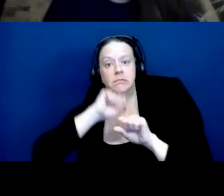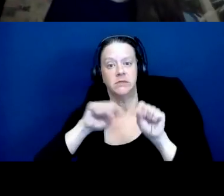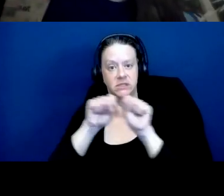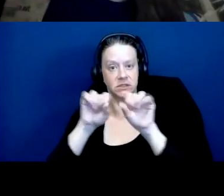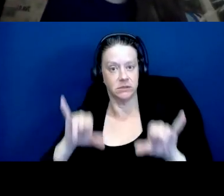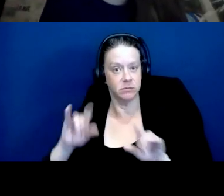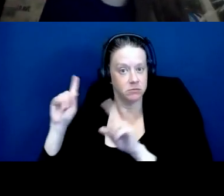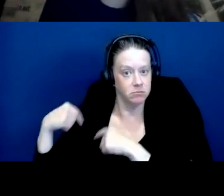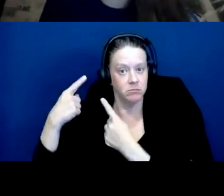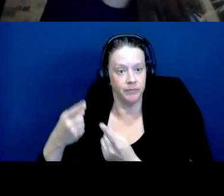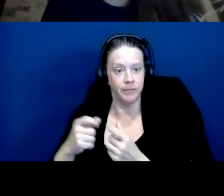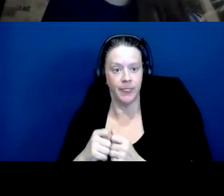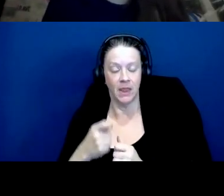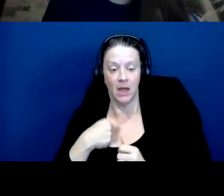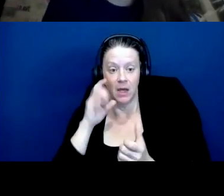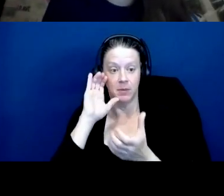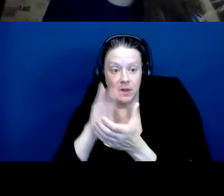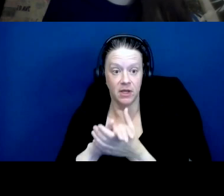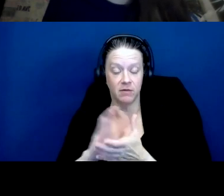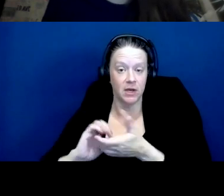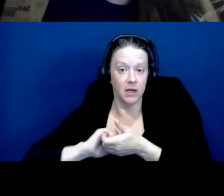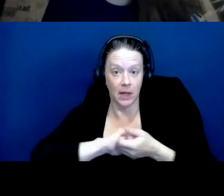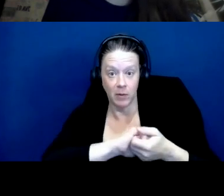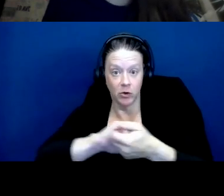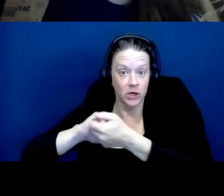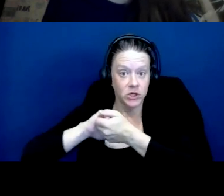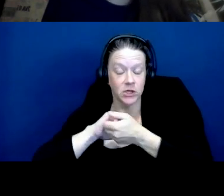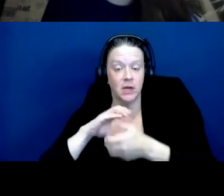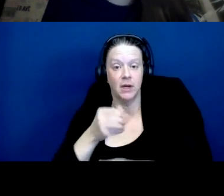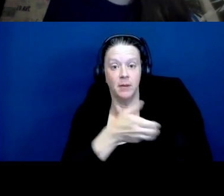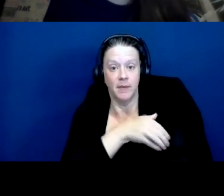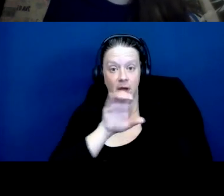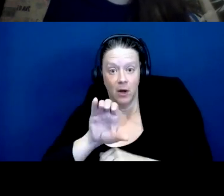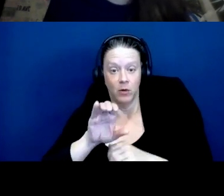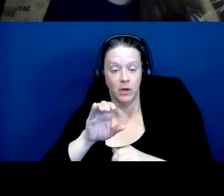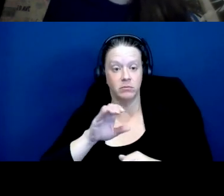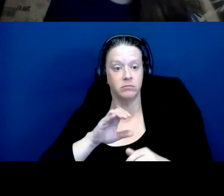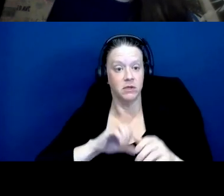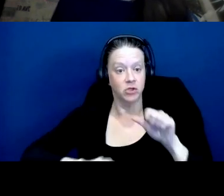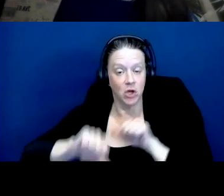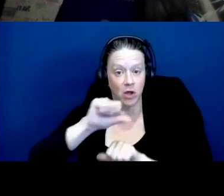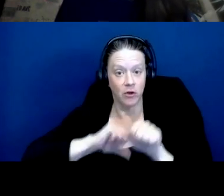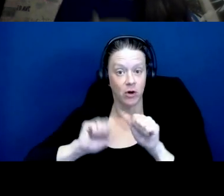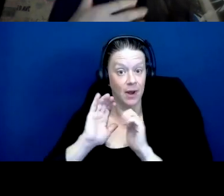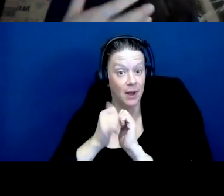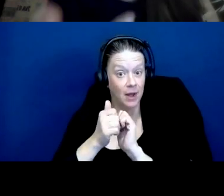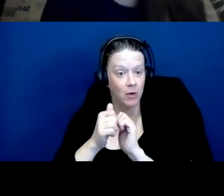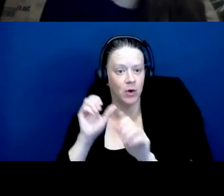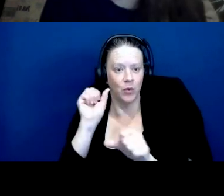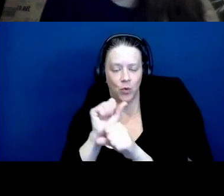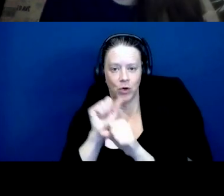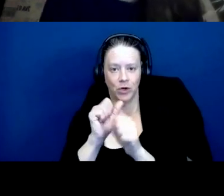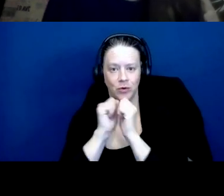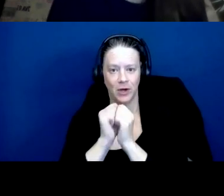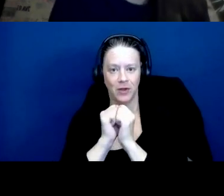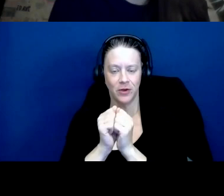collaboration, and I believe in empowering each other by working together. This is why I lean on